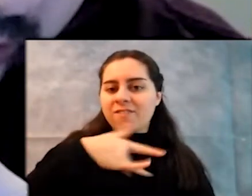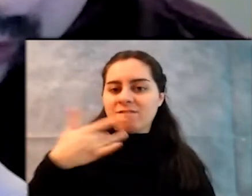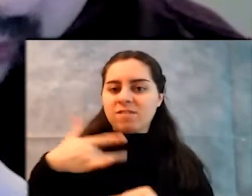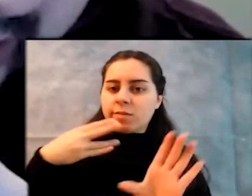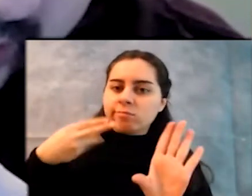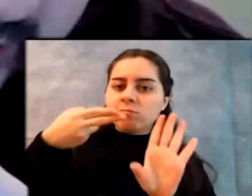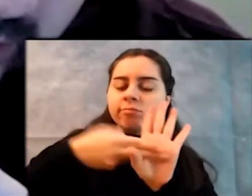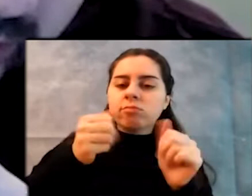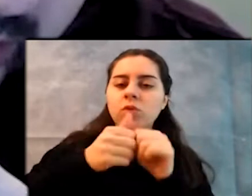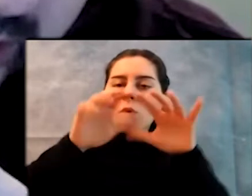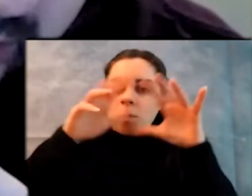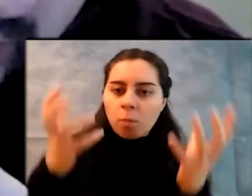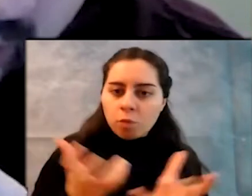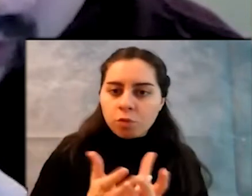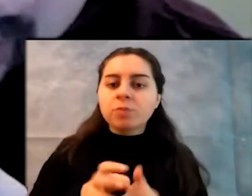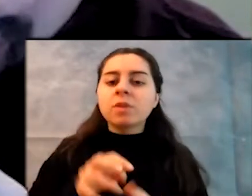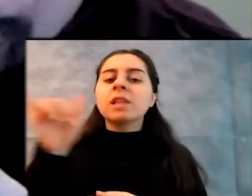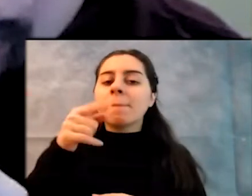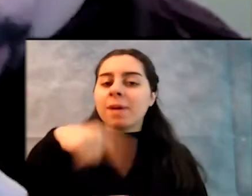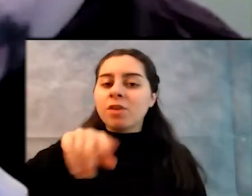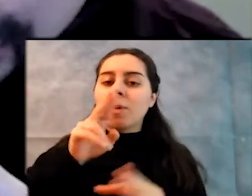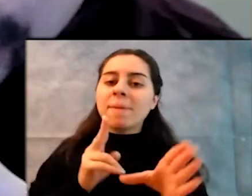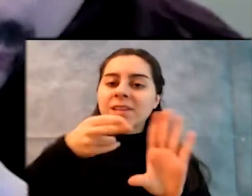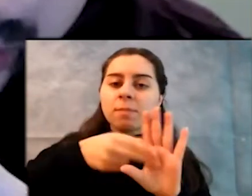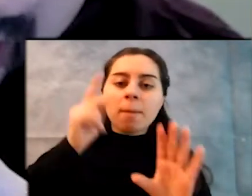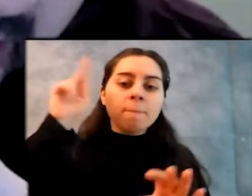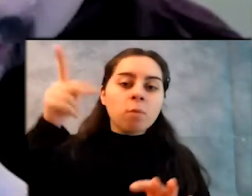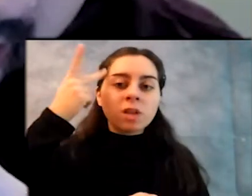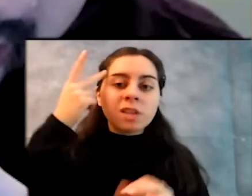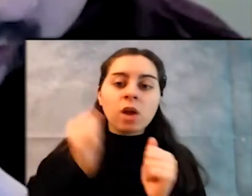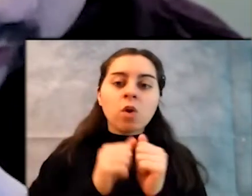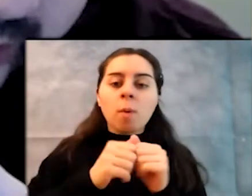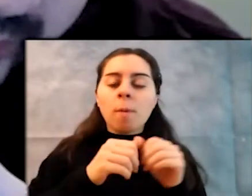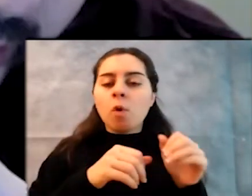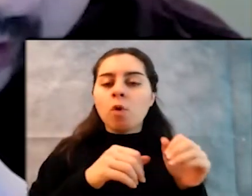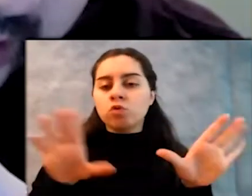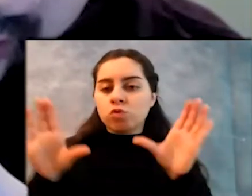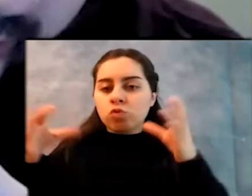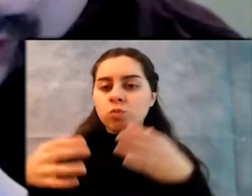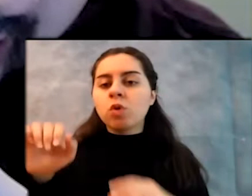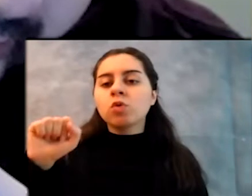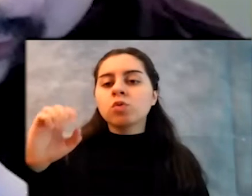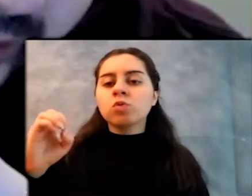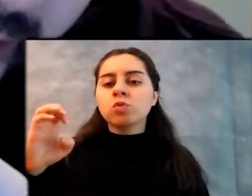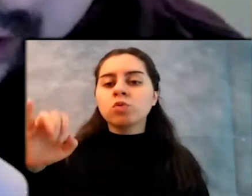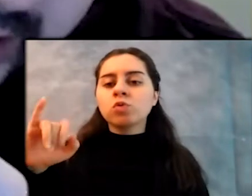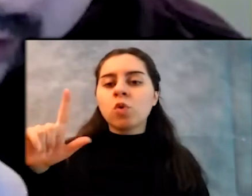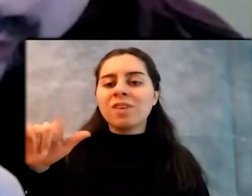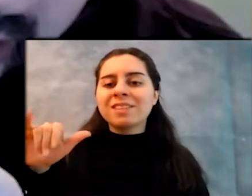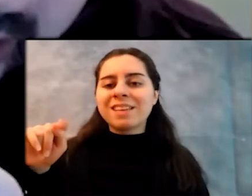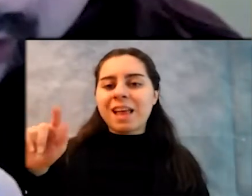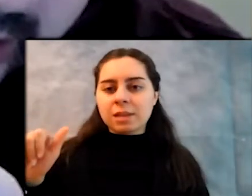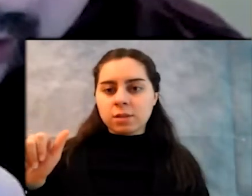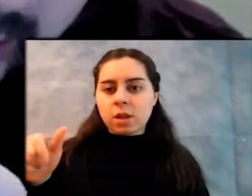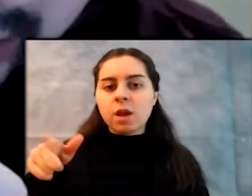entered the world of politics through the creation of the Socialist Party, which became an electoral force in the first half of the 20th